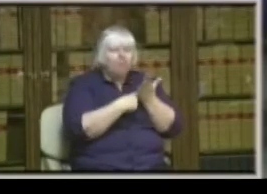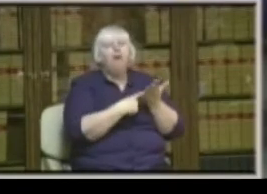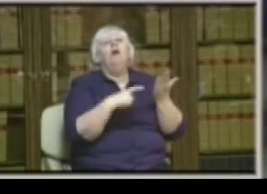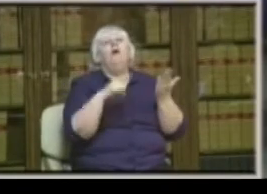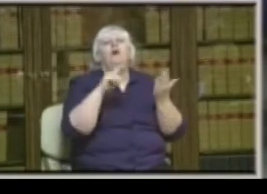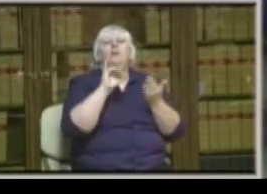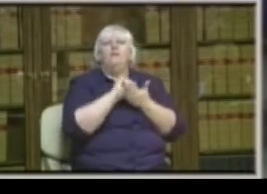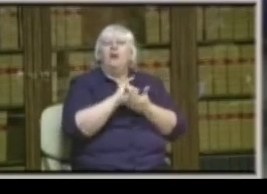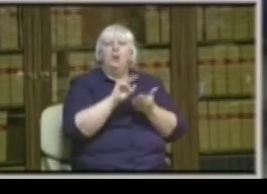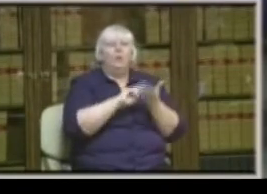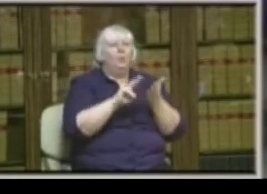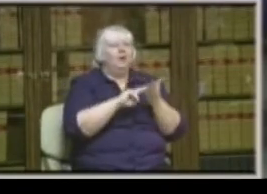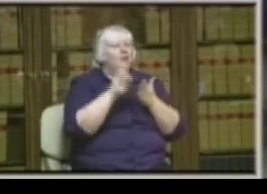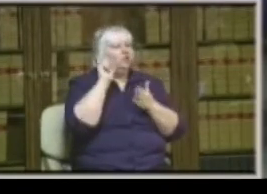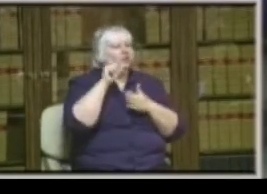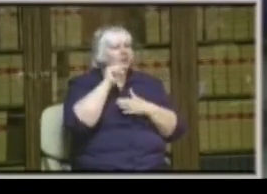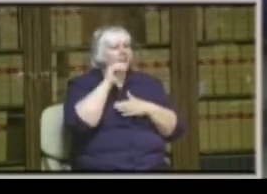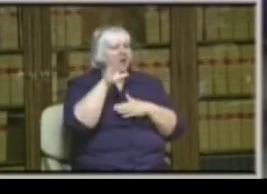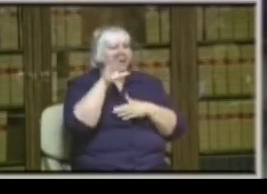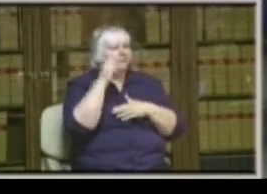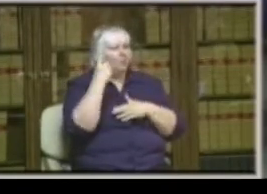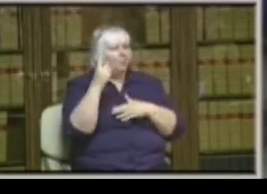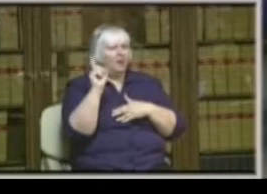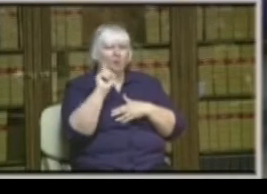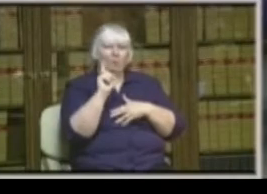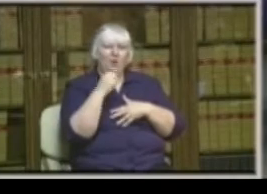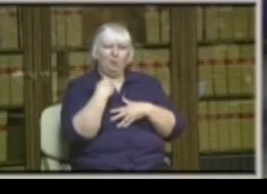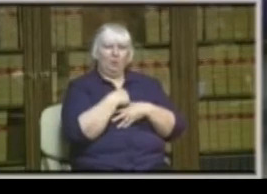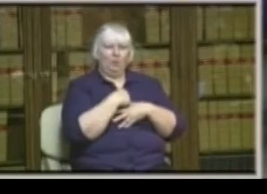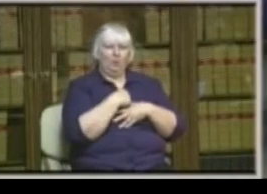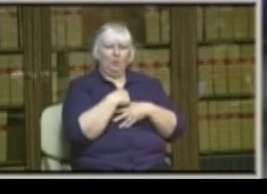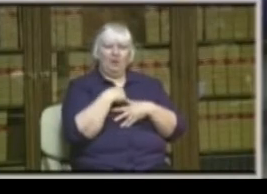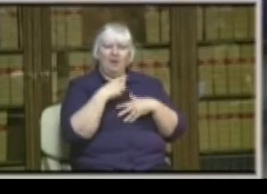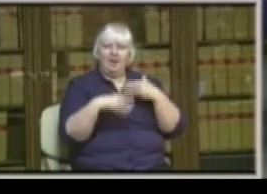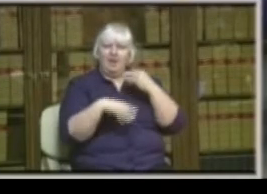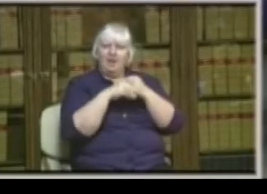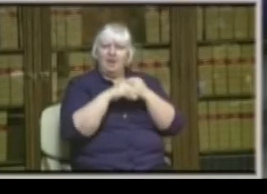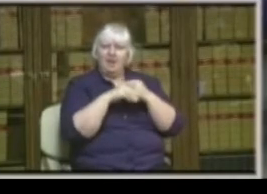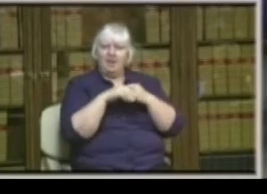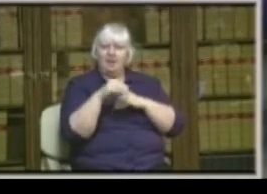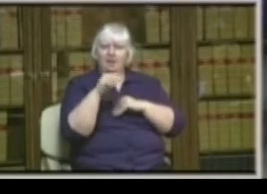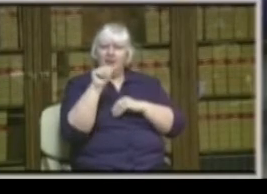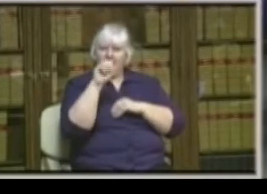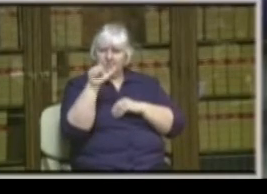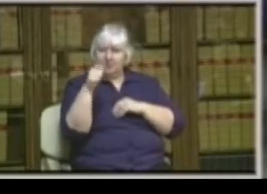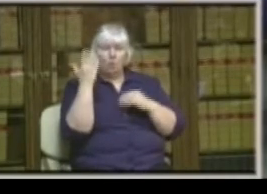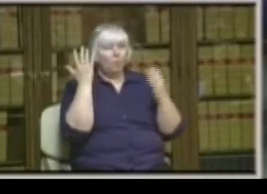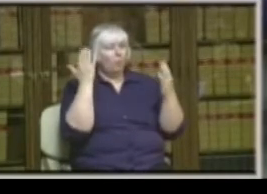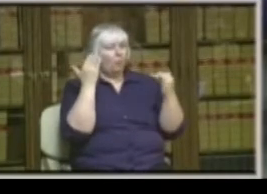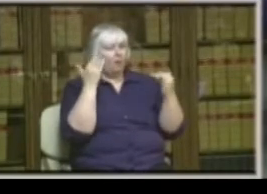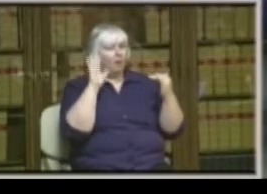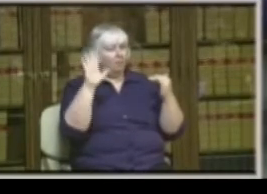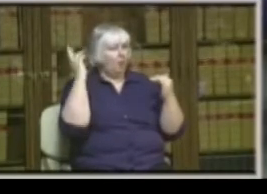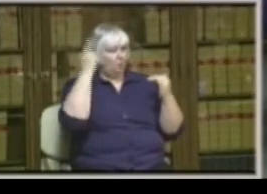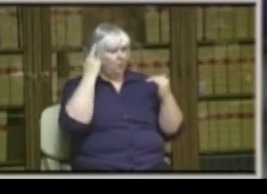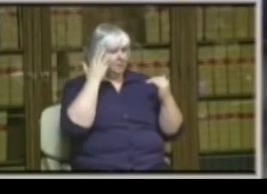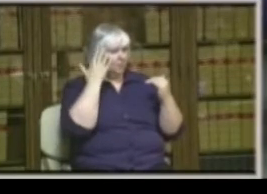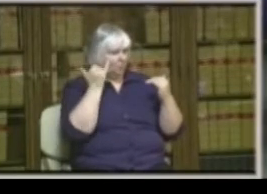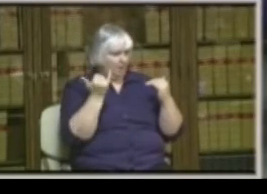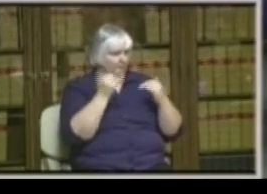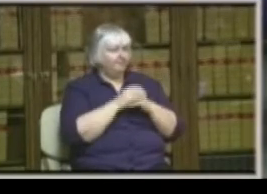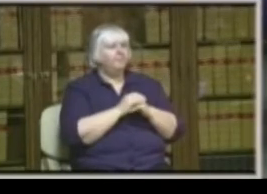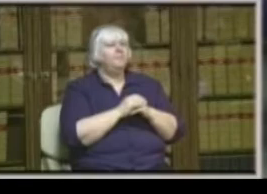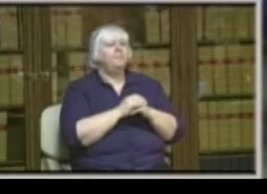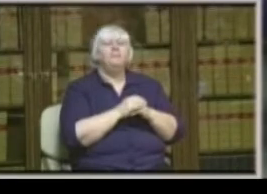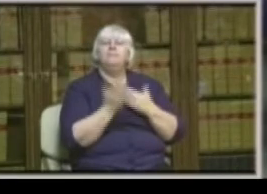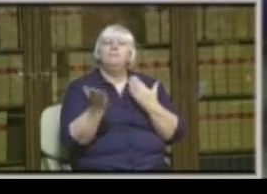the accommodation of American Sign Language. And basically the rationale there was they believed that,